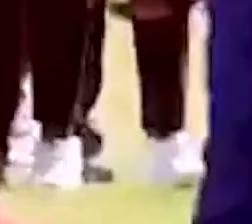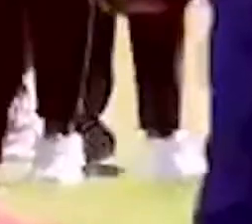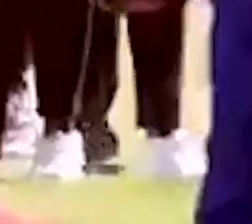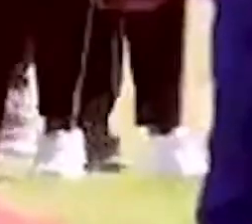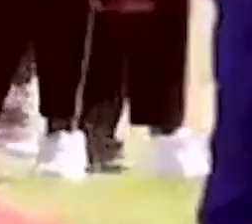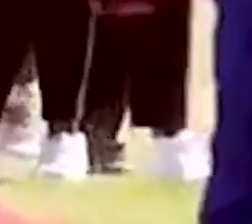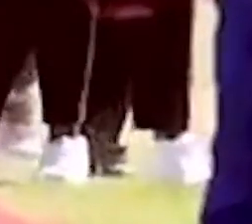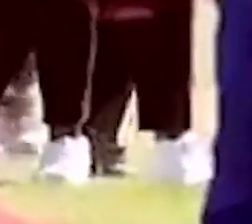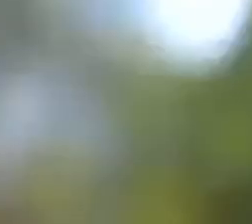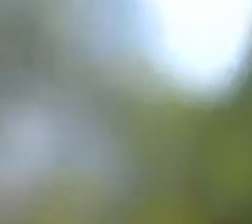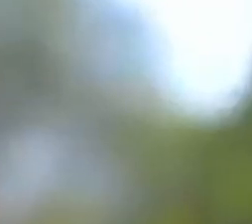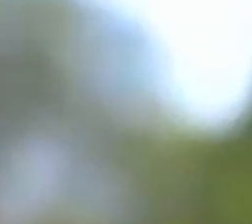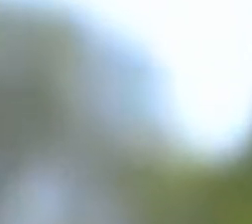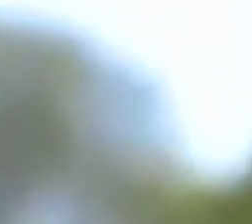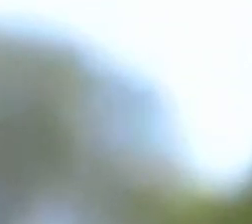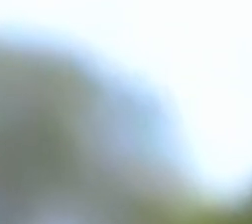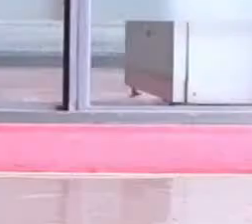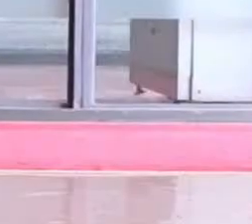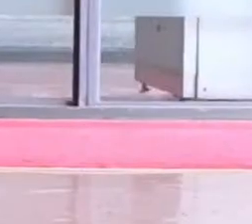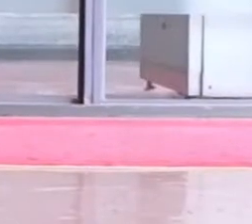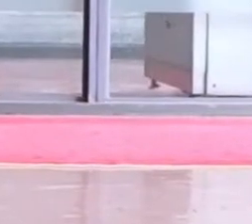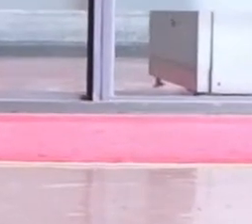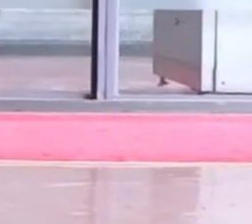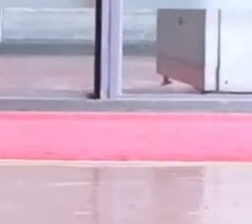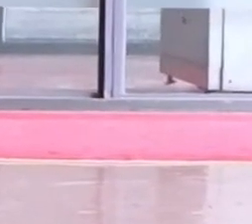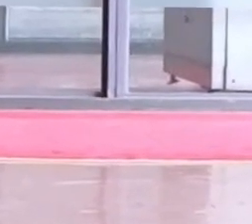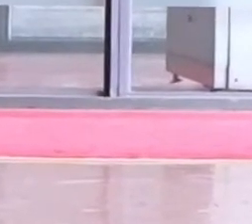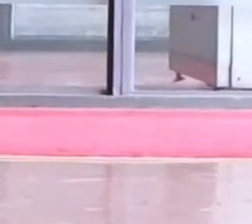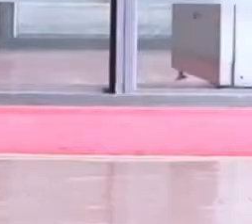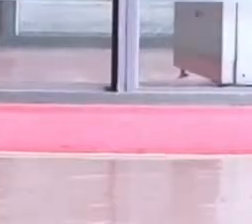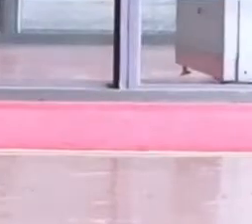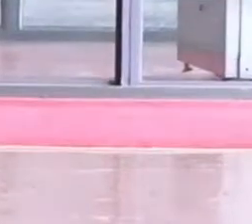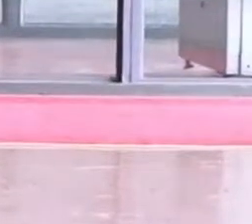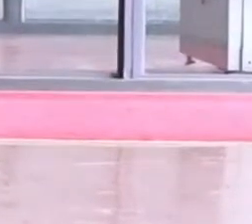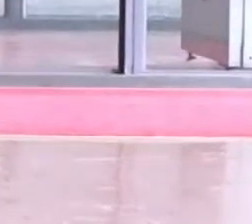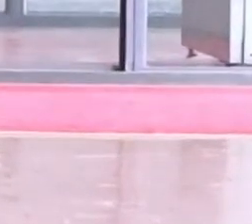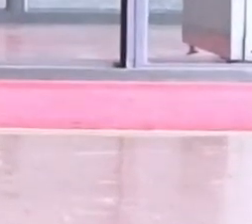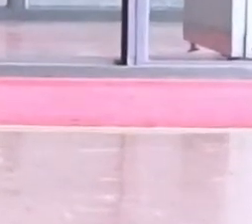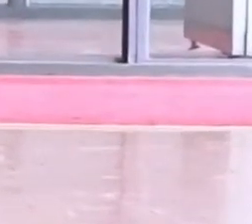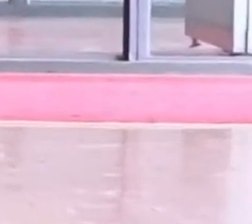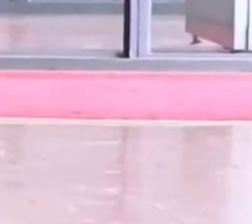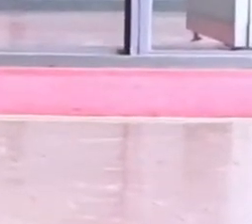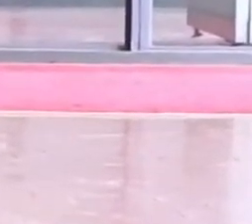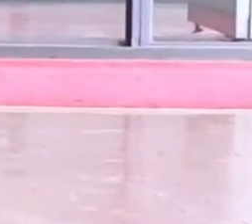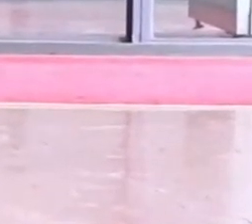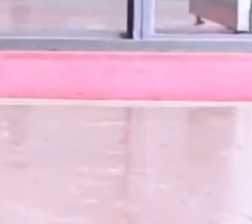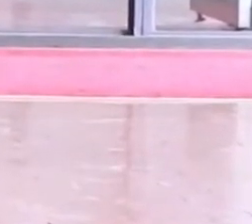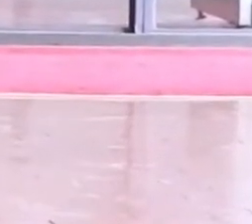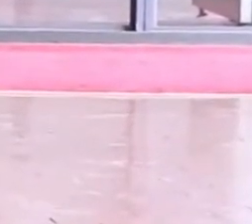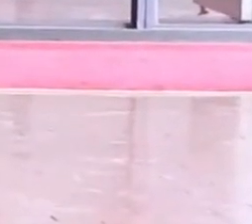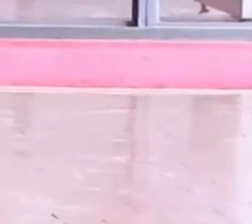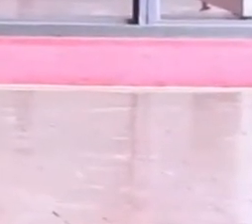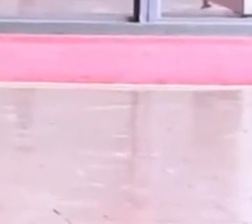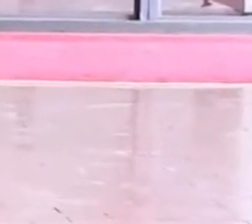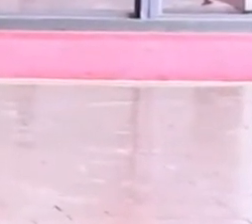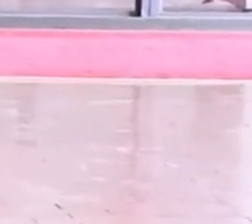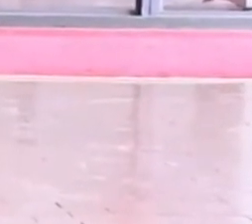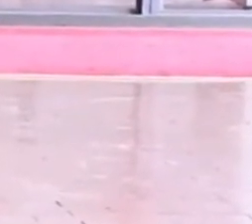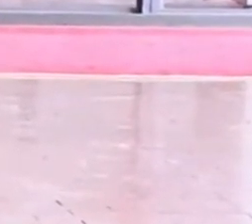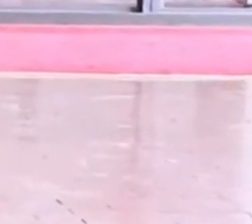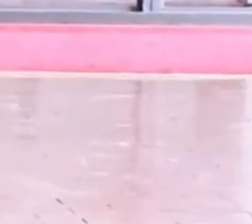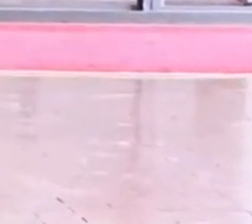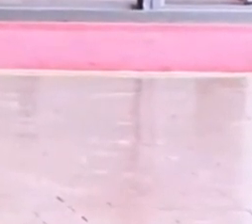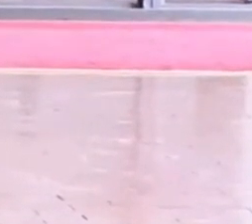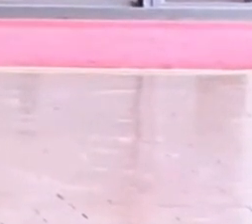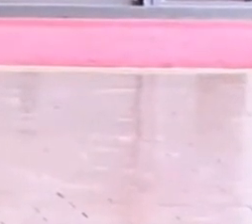Wakenya wenzangu, mwaka 2026 umeingia na gumzo mtaani ni safari ya kuelekea Singapore.